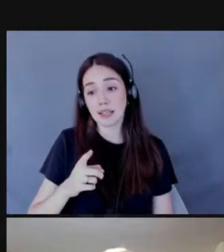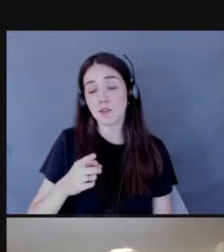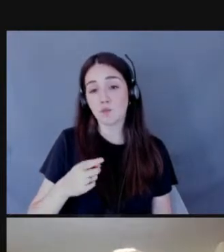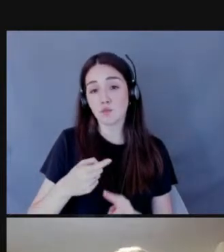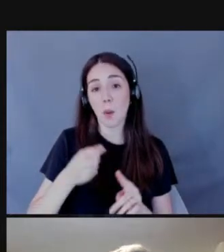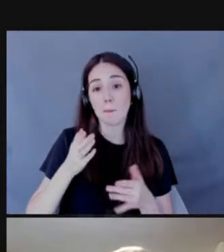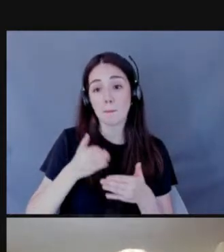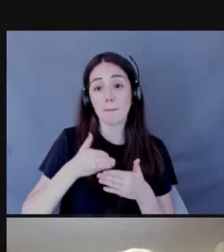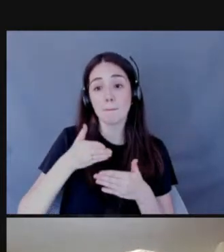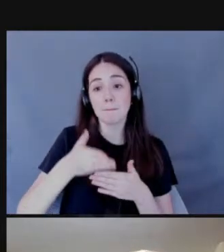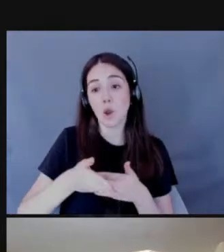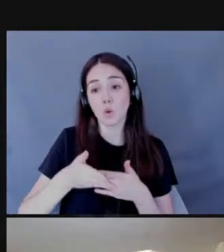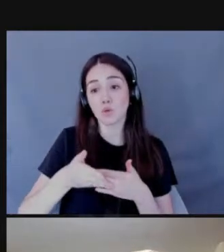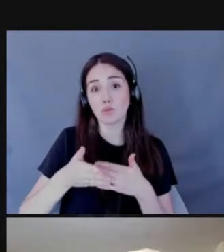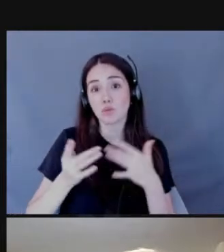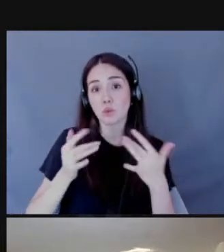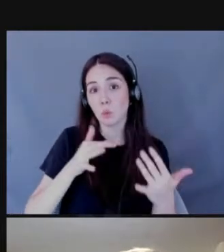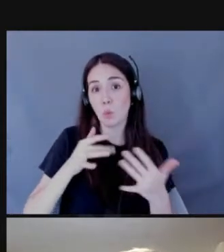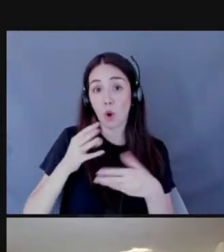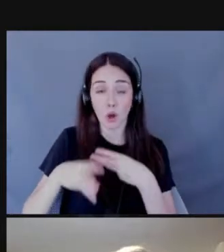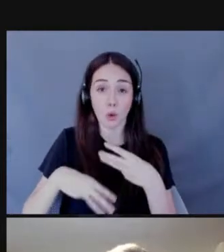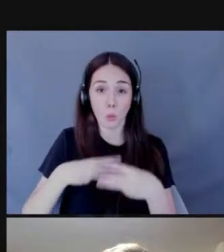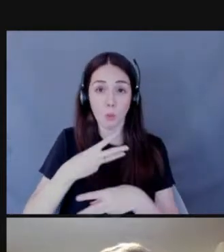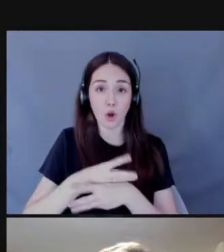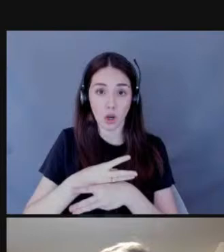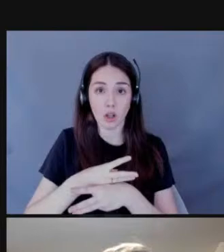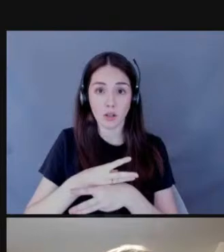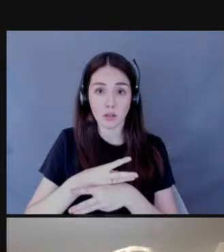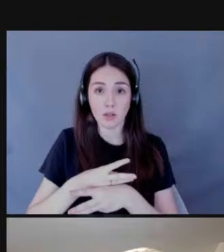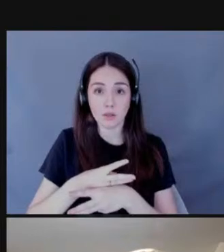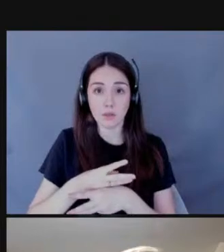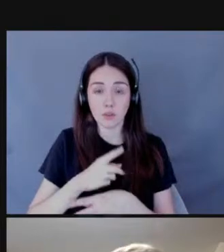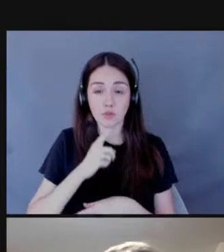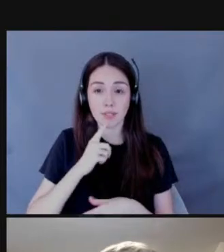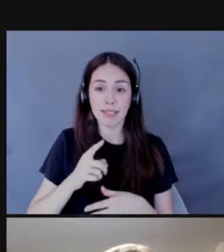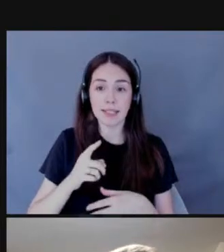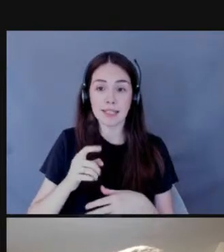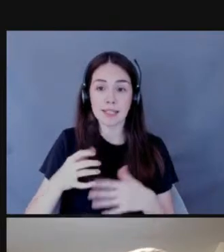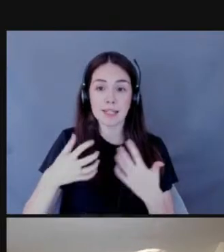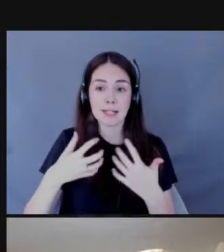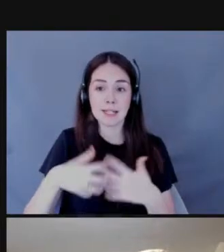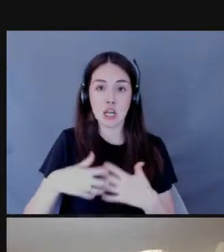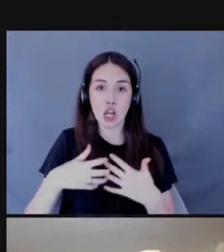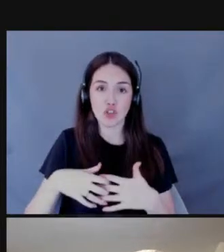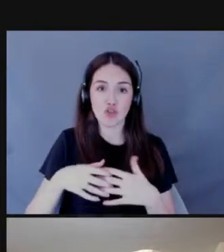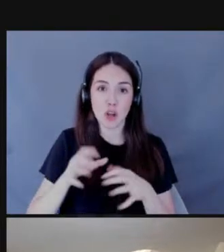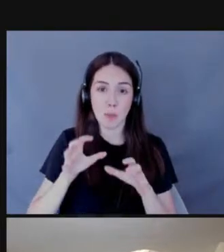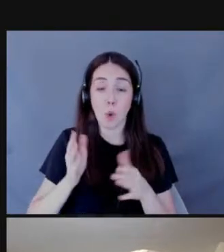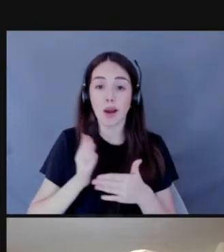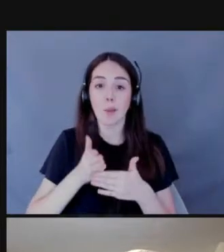post-war world. It's a very industrial monster in a way, or a post-industrial monster.